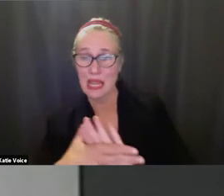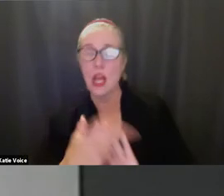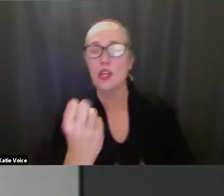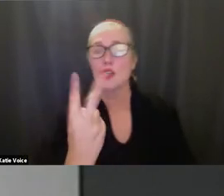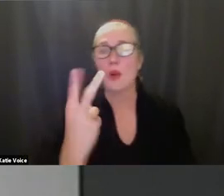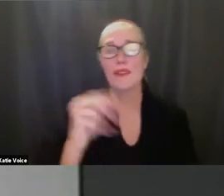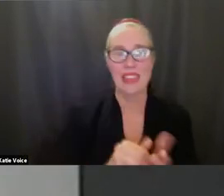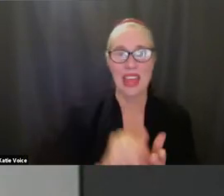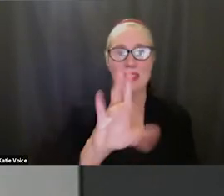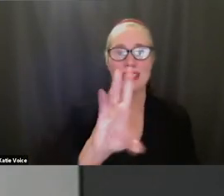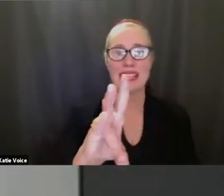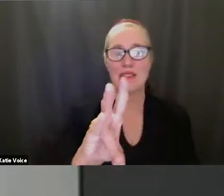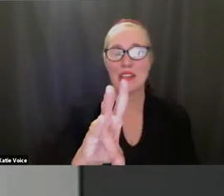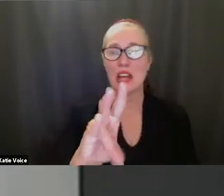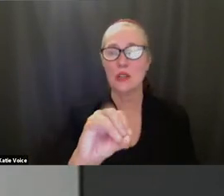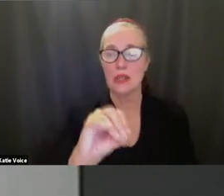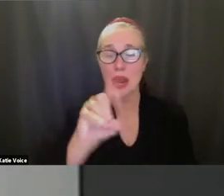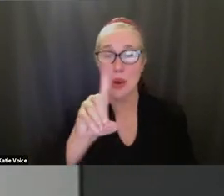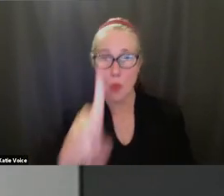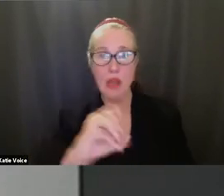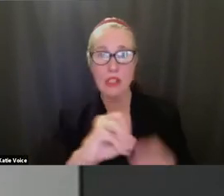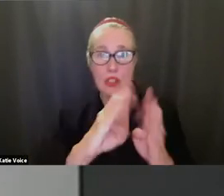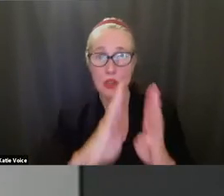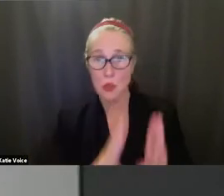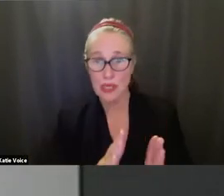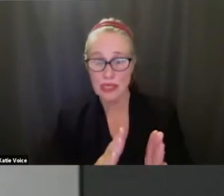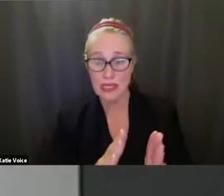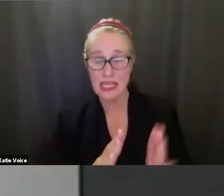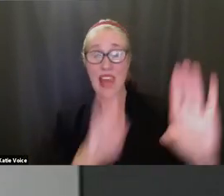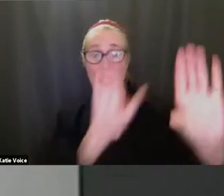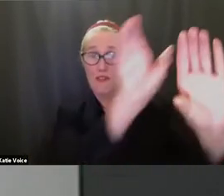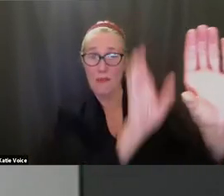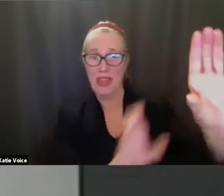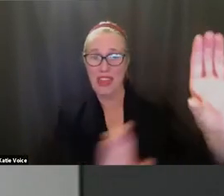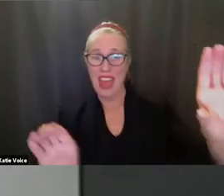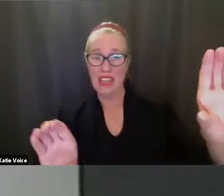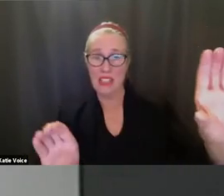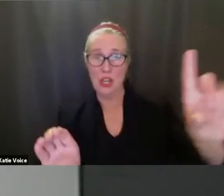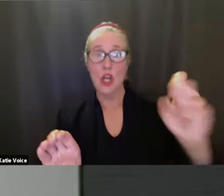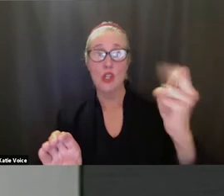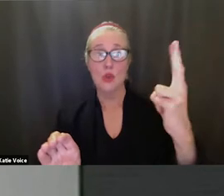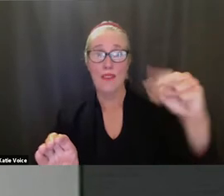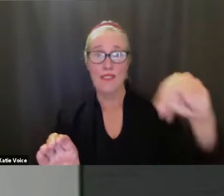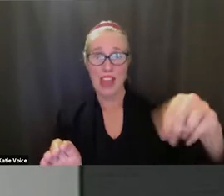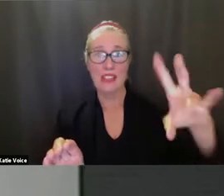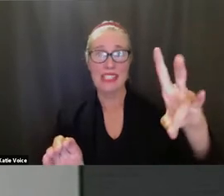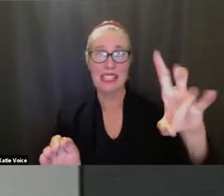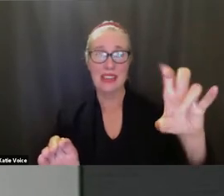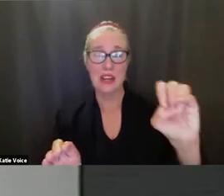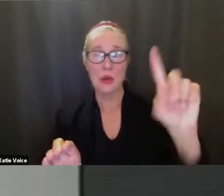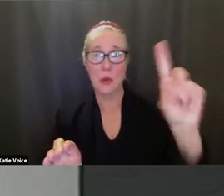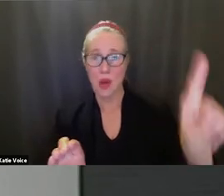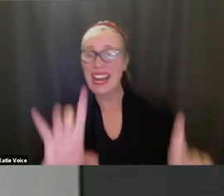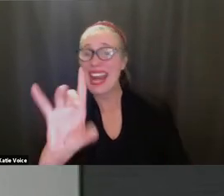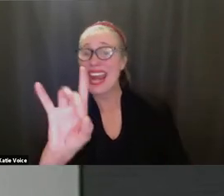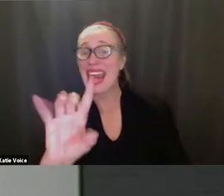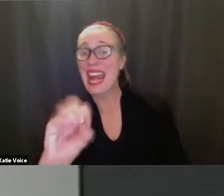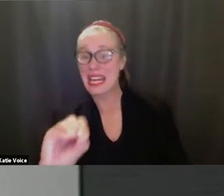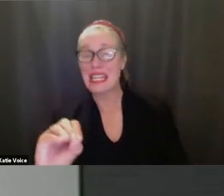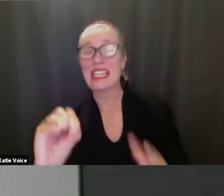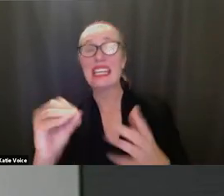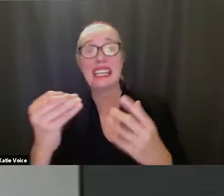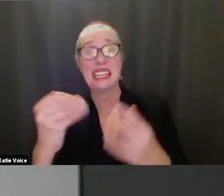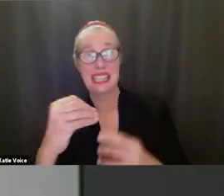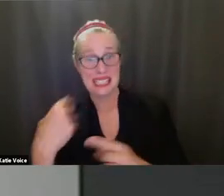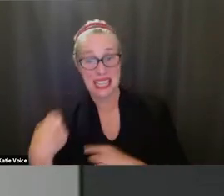701 students and out of those 12 701 about 80 students have tested positive since the